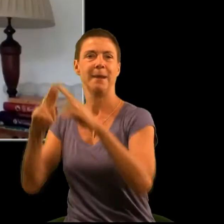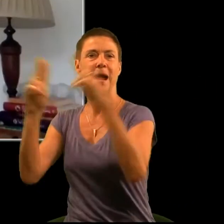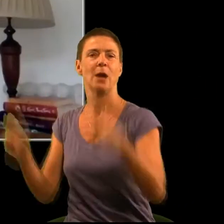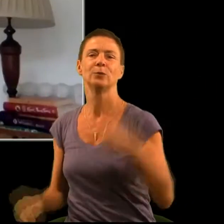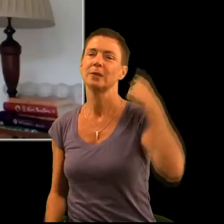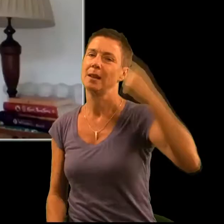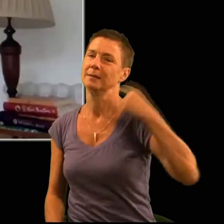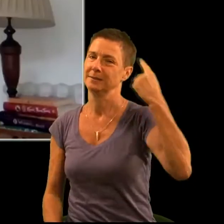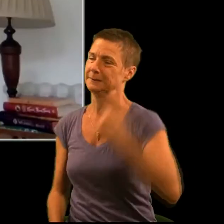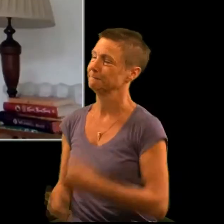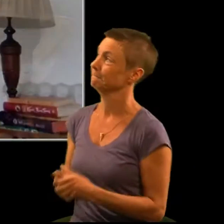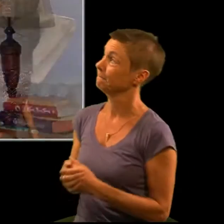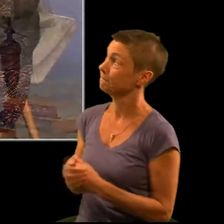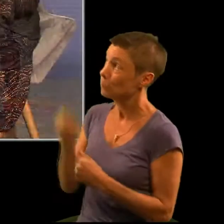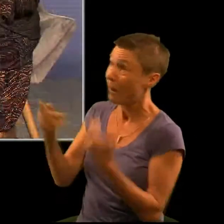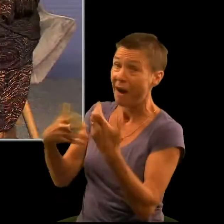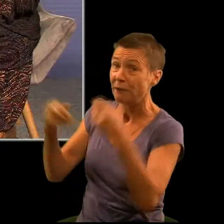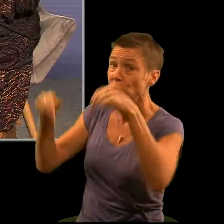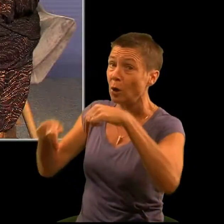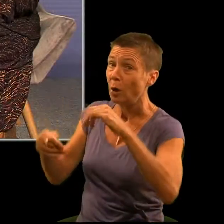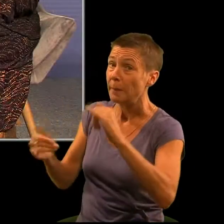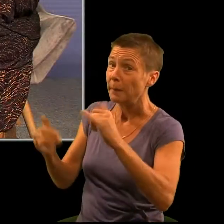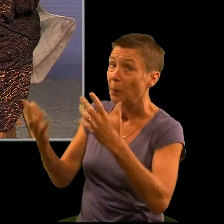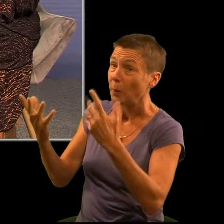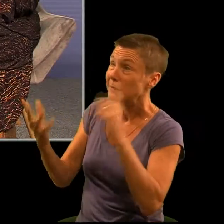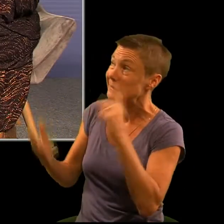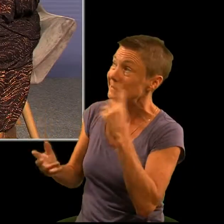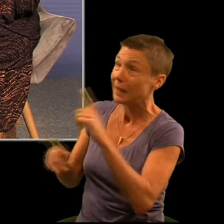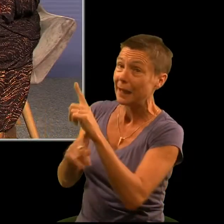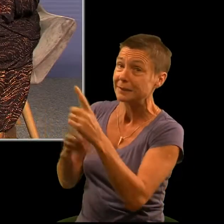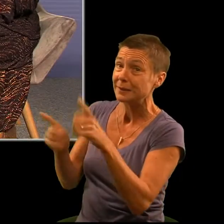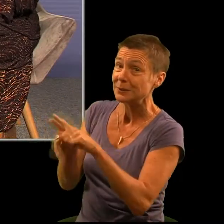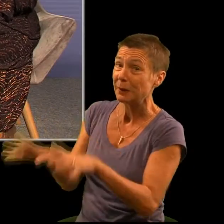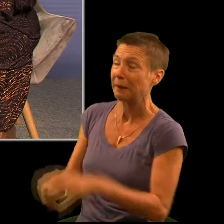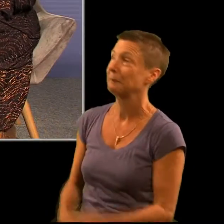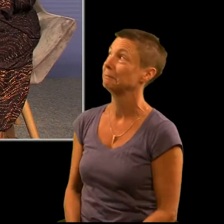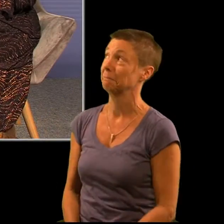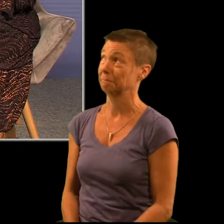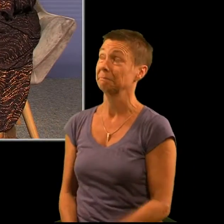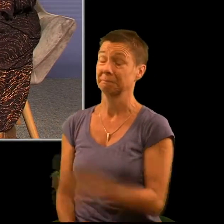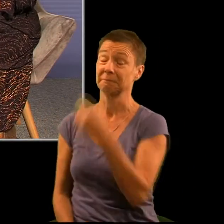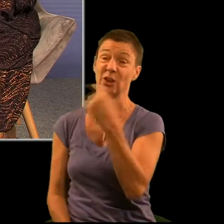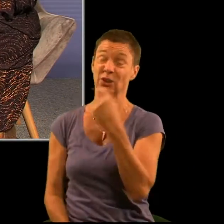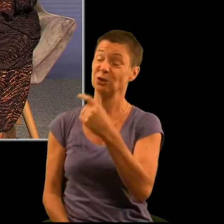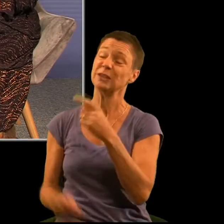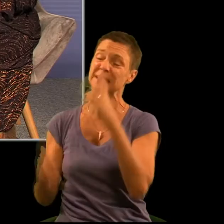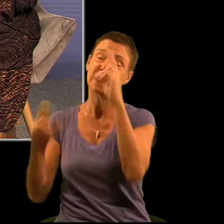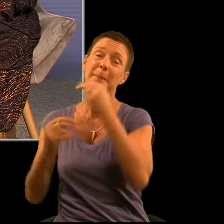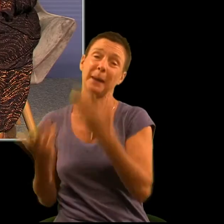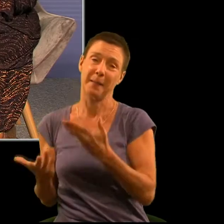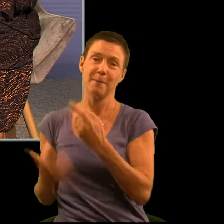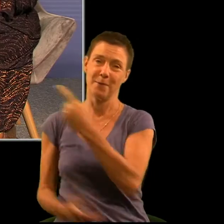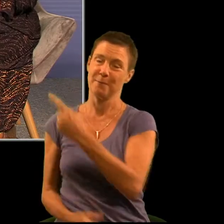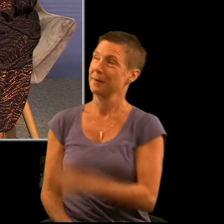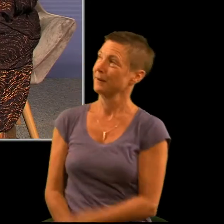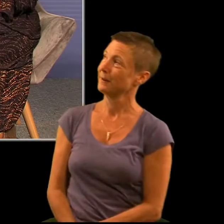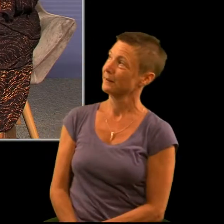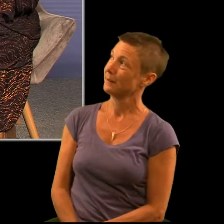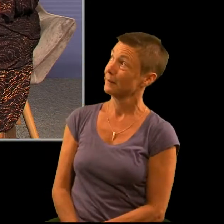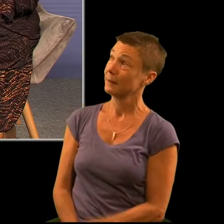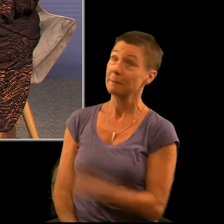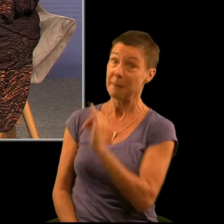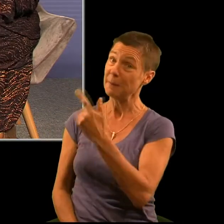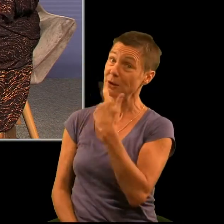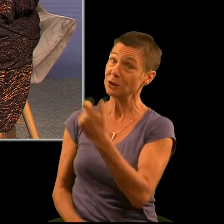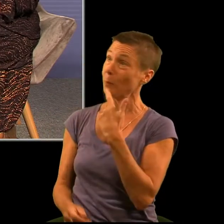house in London. And I think you have a dog with you who might join in today, if we're lucky. Yes, I do. She's currently asleep, but she